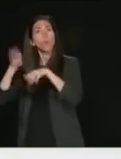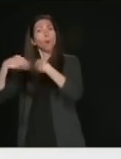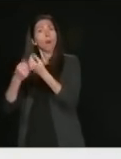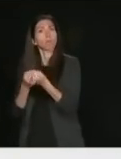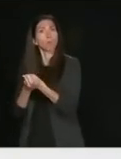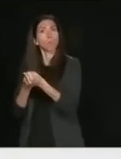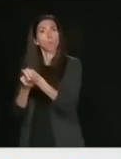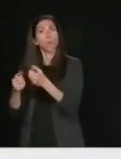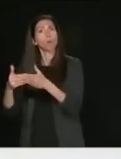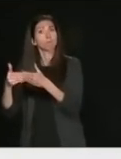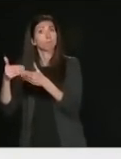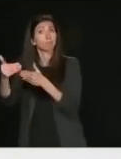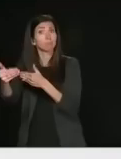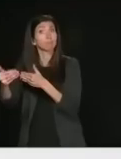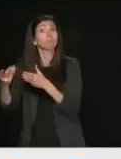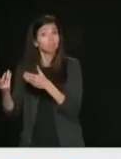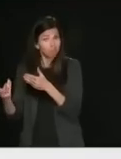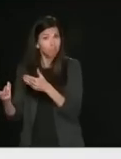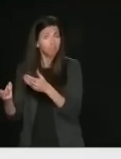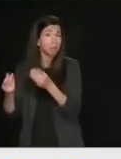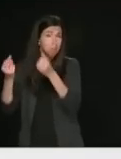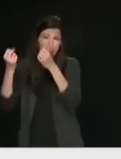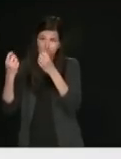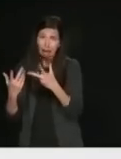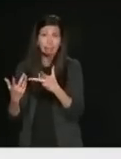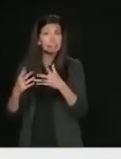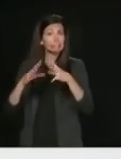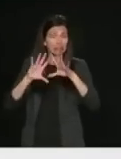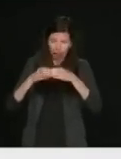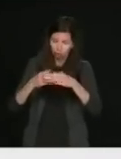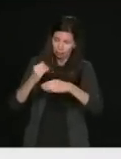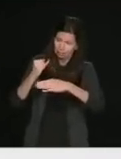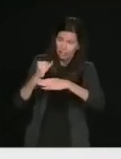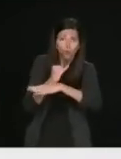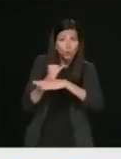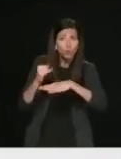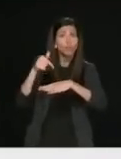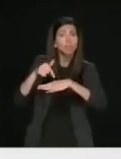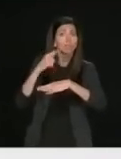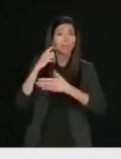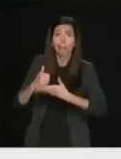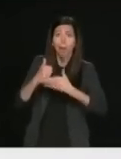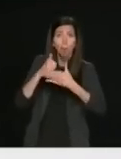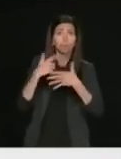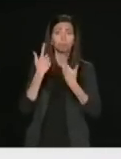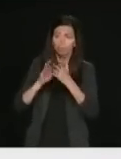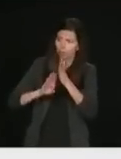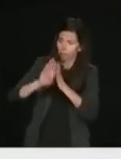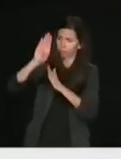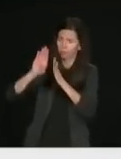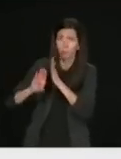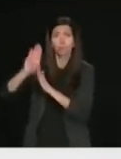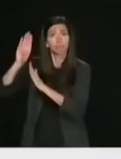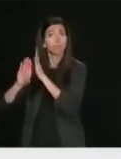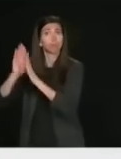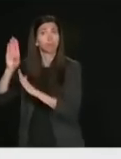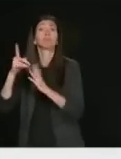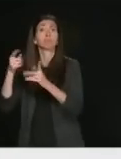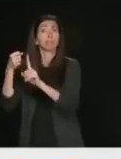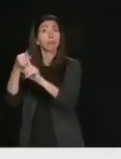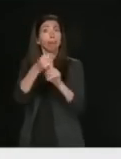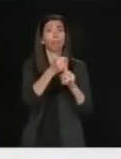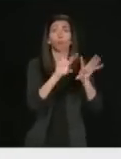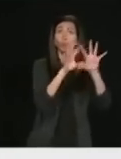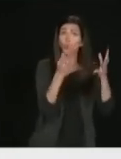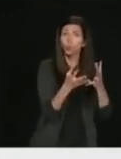well and created prosperity. And after that, everywhere in the world. But now we must